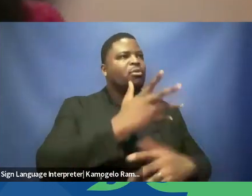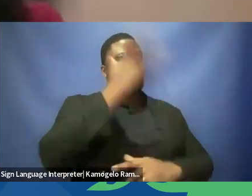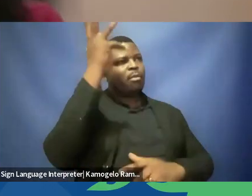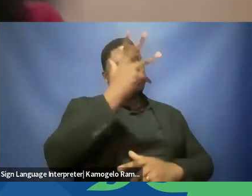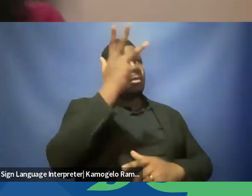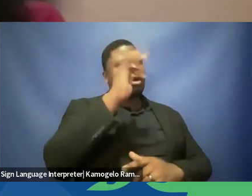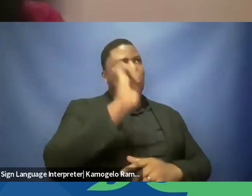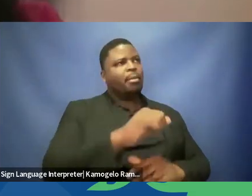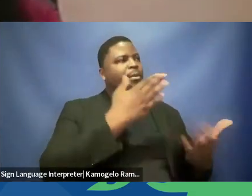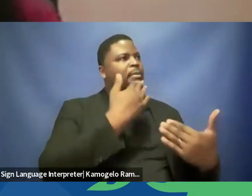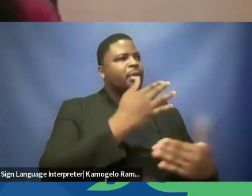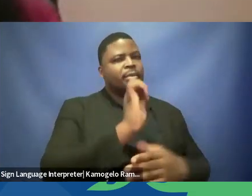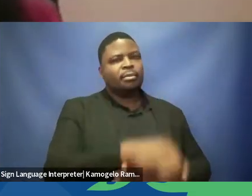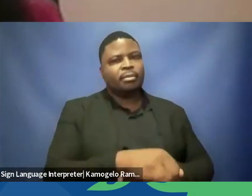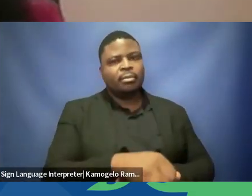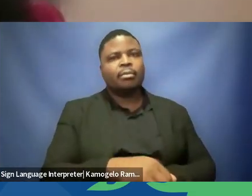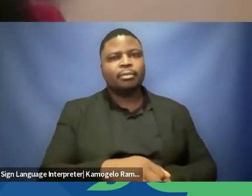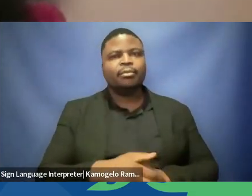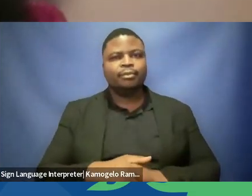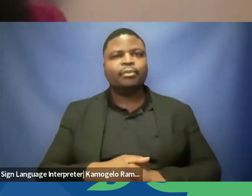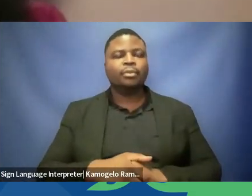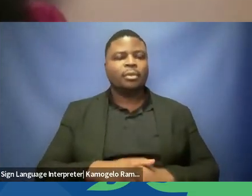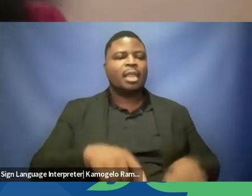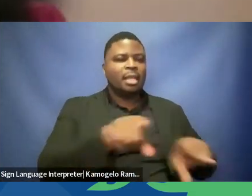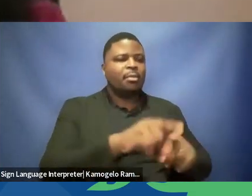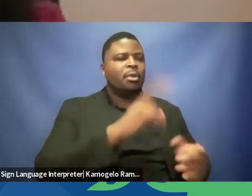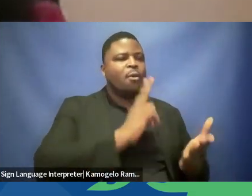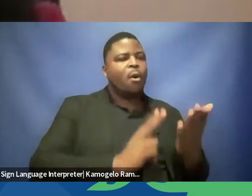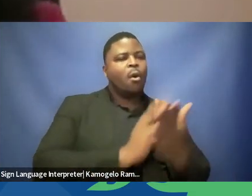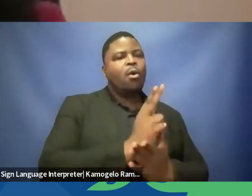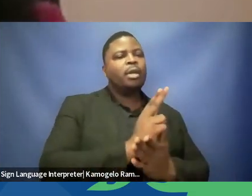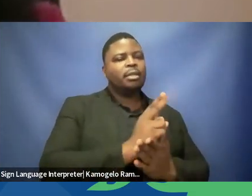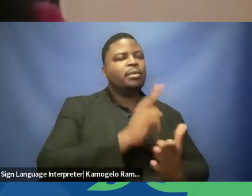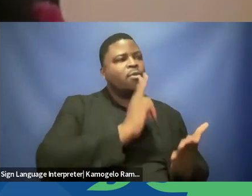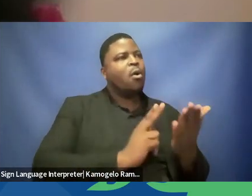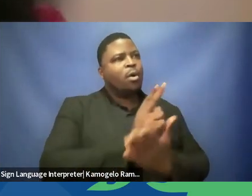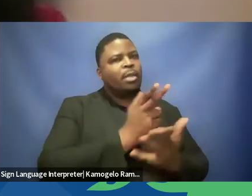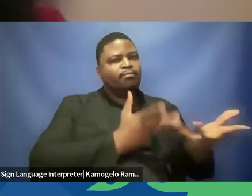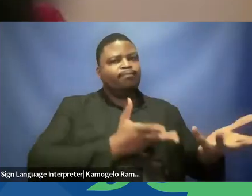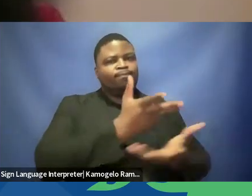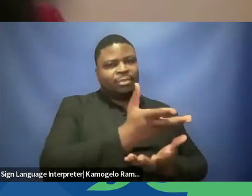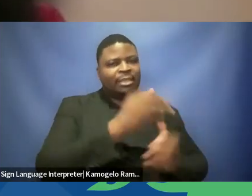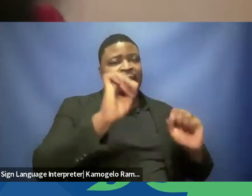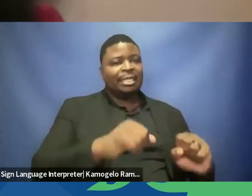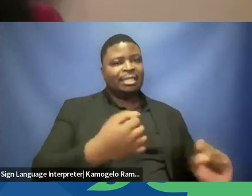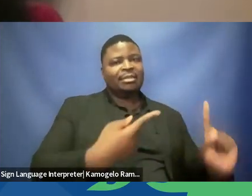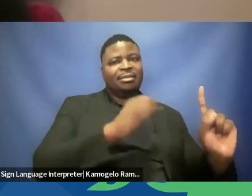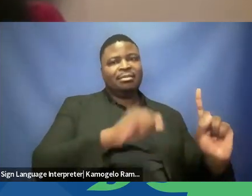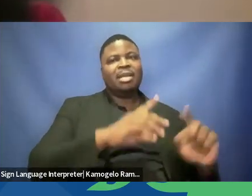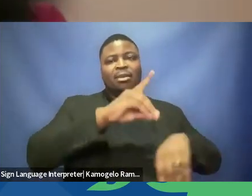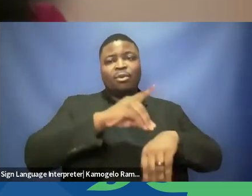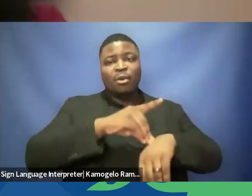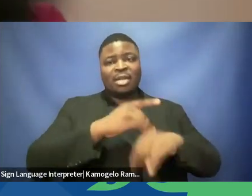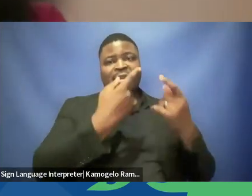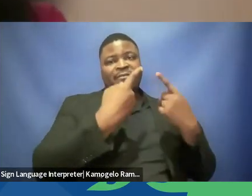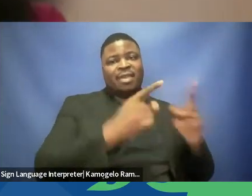presentation and for the honest engagement. Well, now, so Naeem mentioned that he's not a doctor, but he is a doctor.